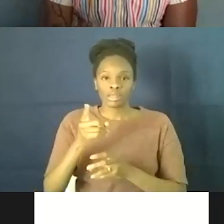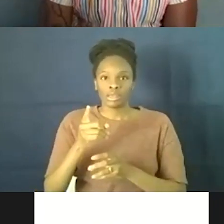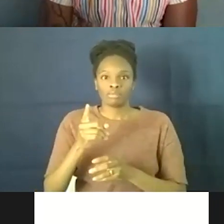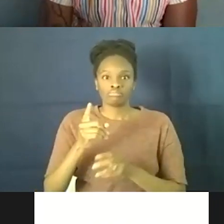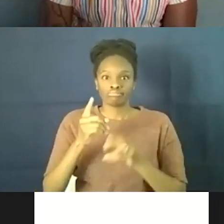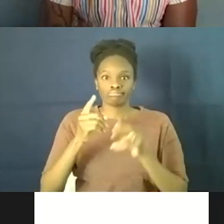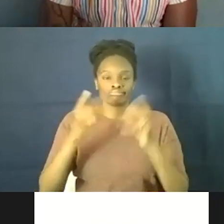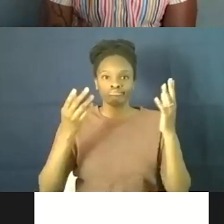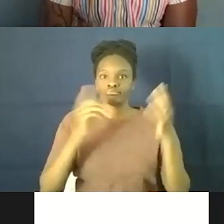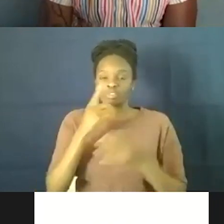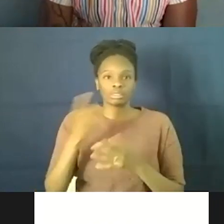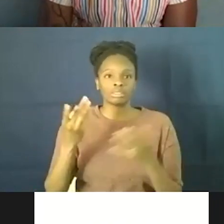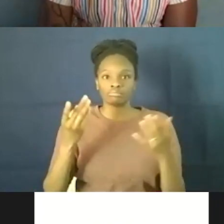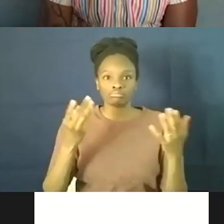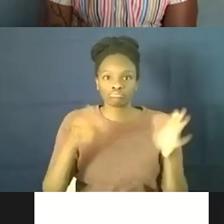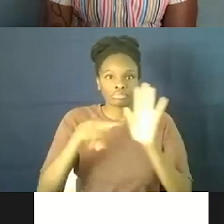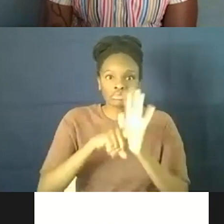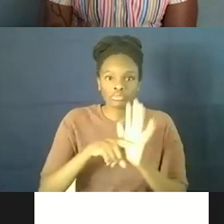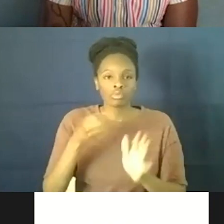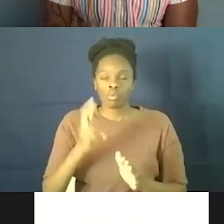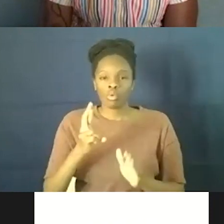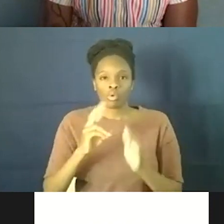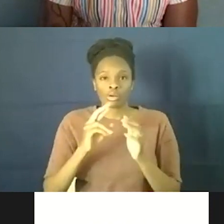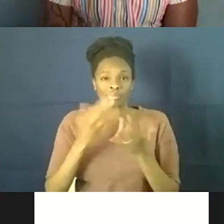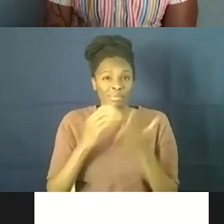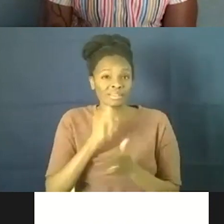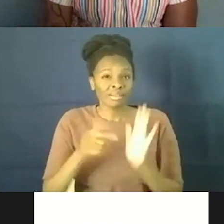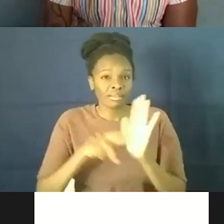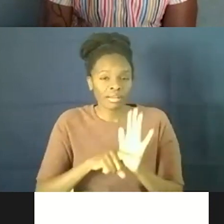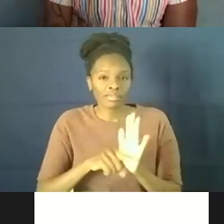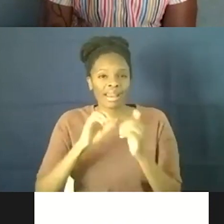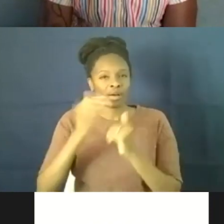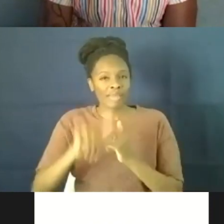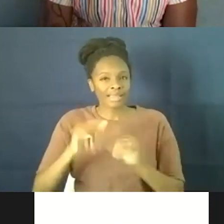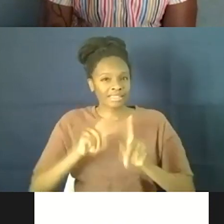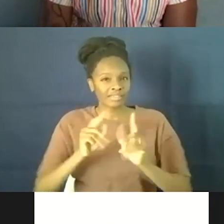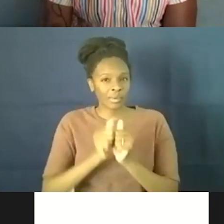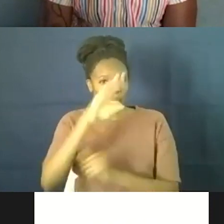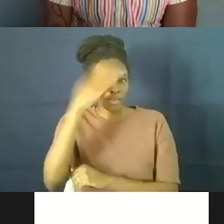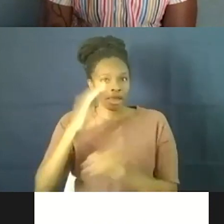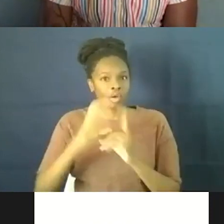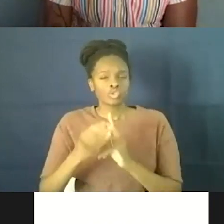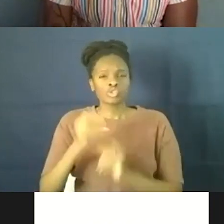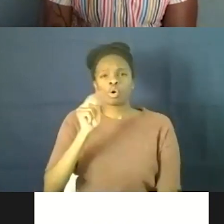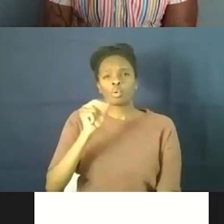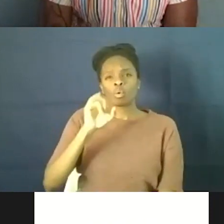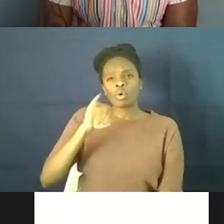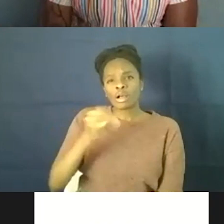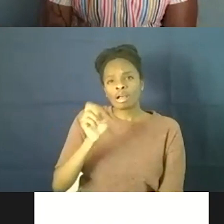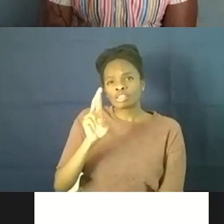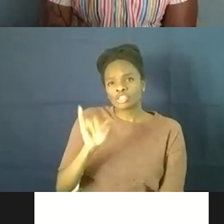that was translating differently in Black culture. I'm going to go to Njeri and Nasty first for